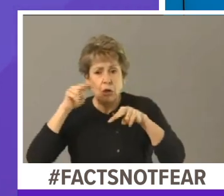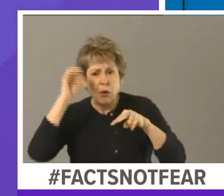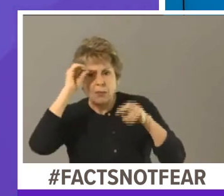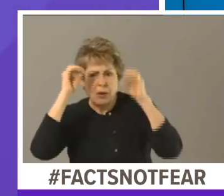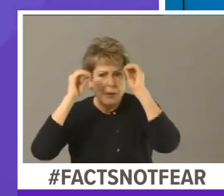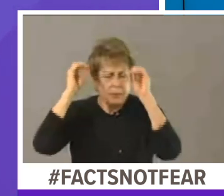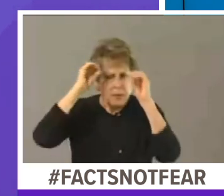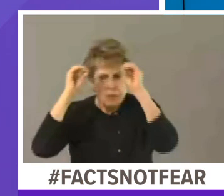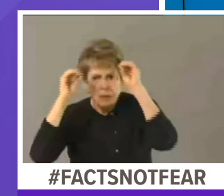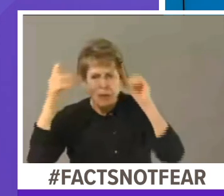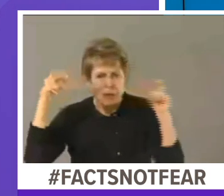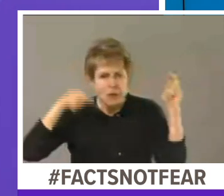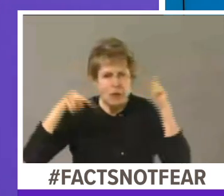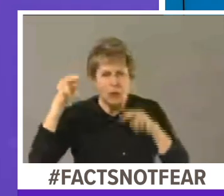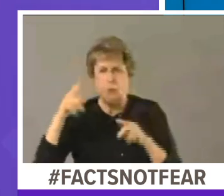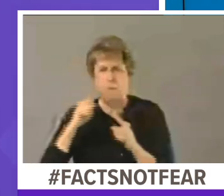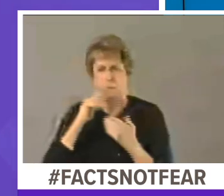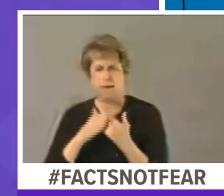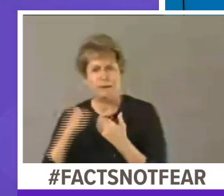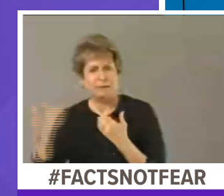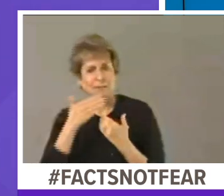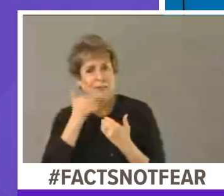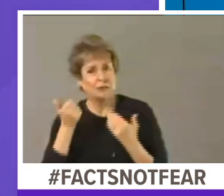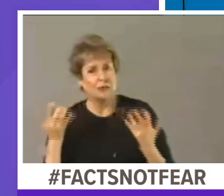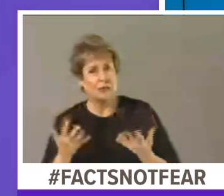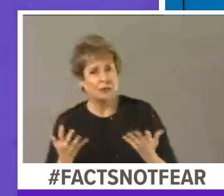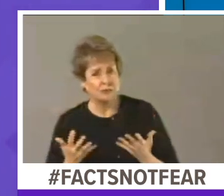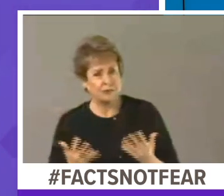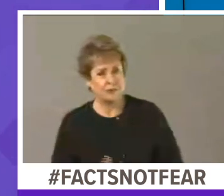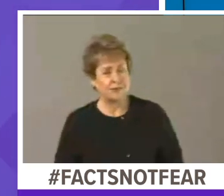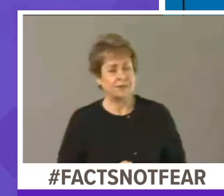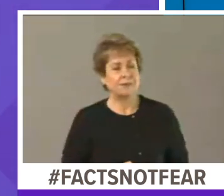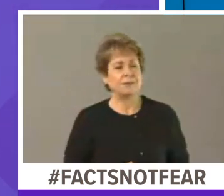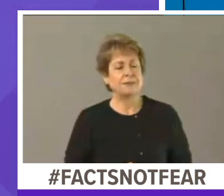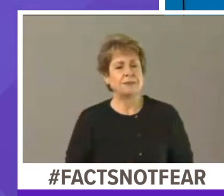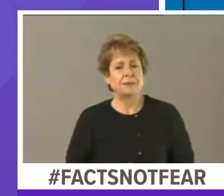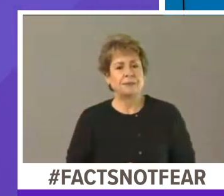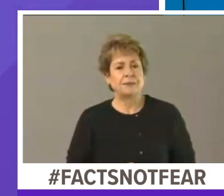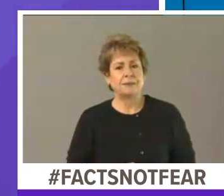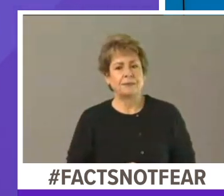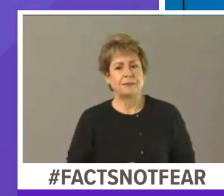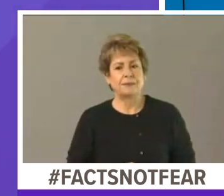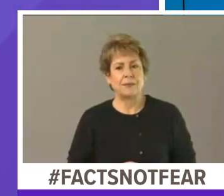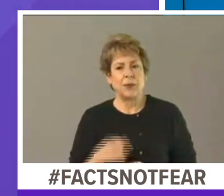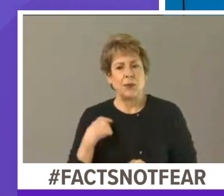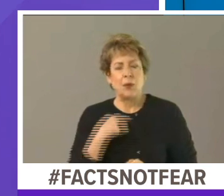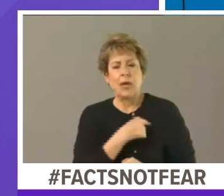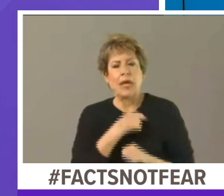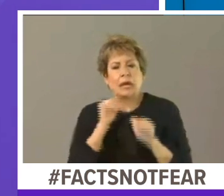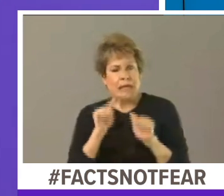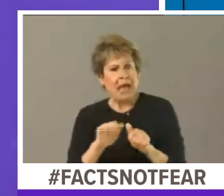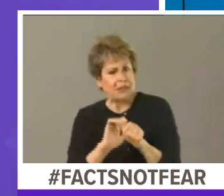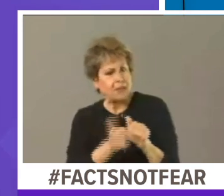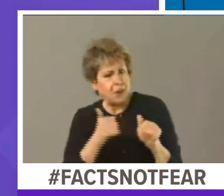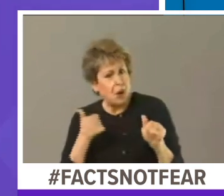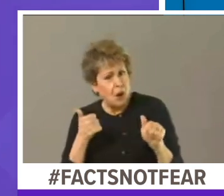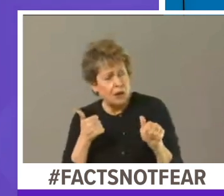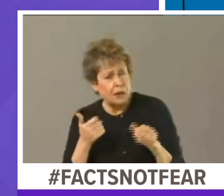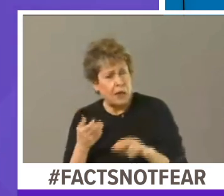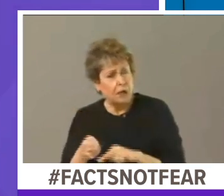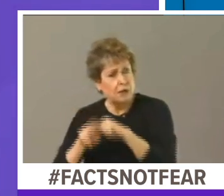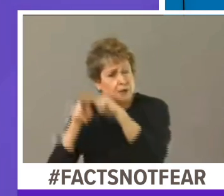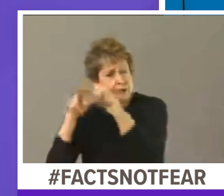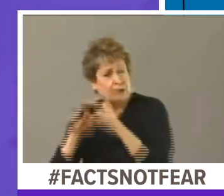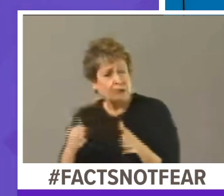that with what we know now, we can certainly avoid the type of increase in cases that we've seen.